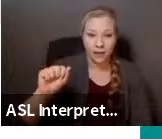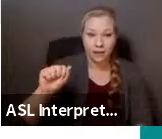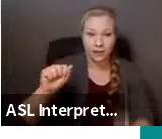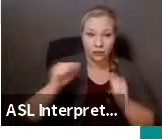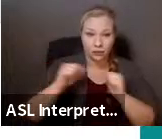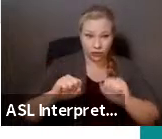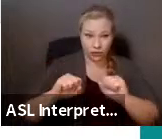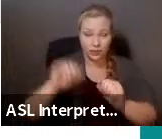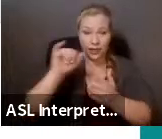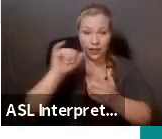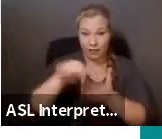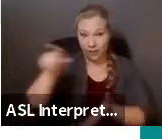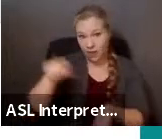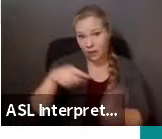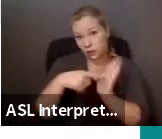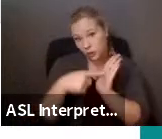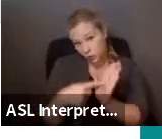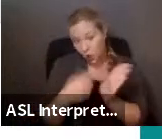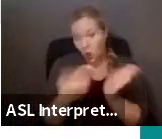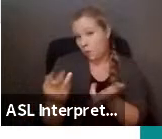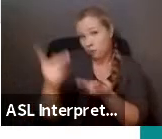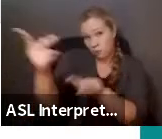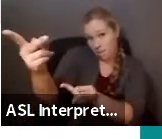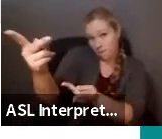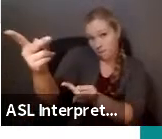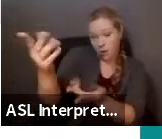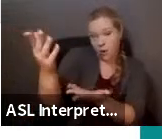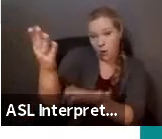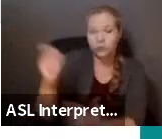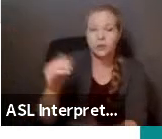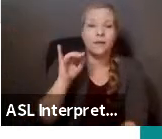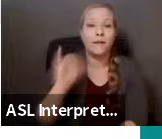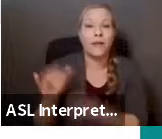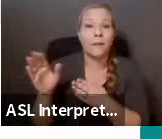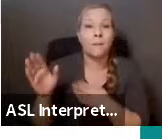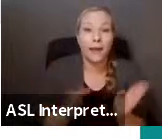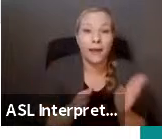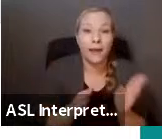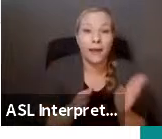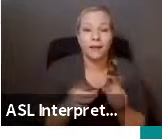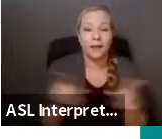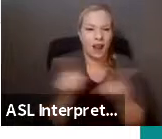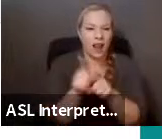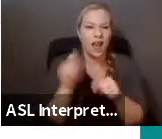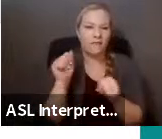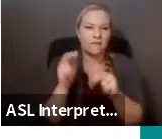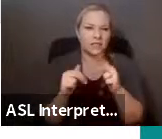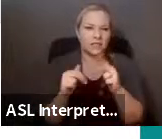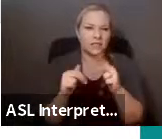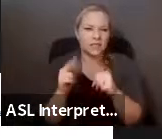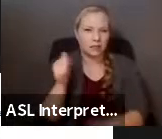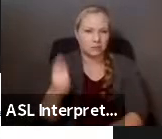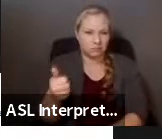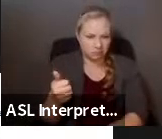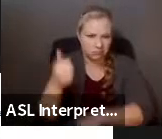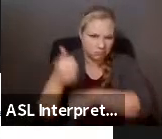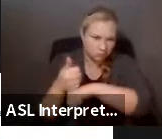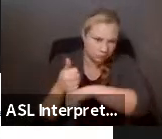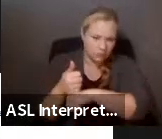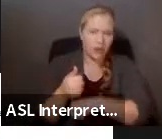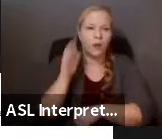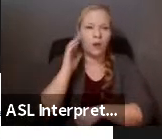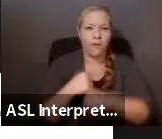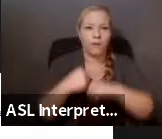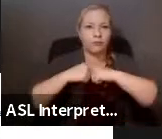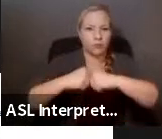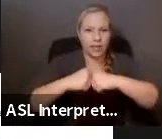shown as a proposed or planned bike facility here, but that's moving along. We're going to have some protected bike lanes on